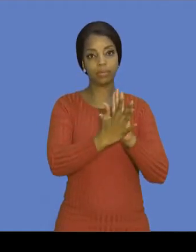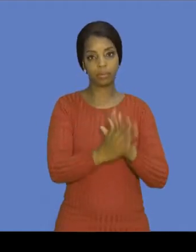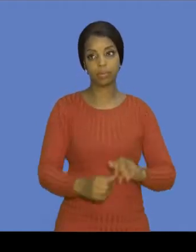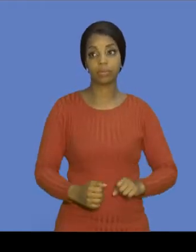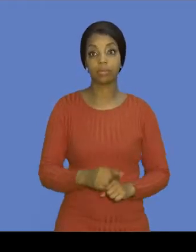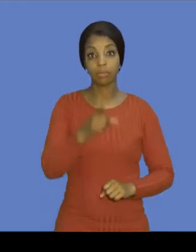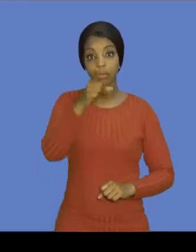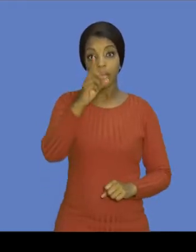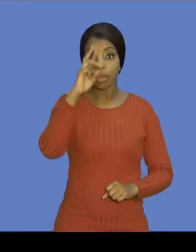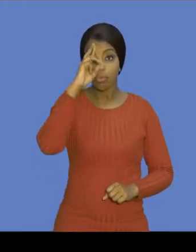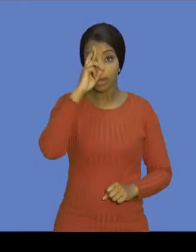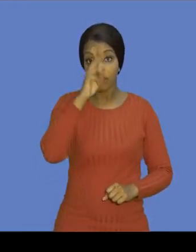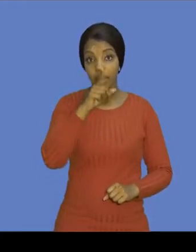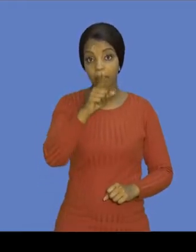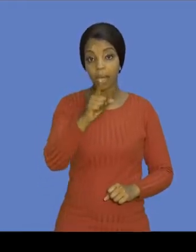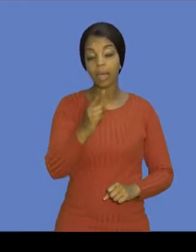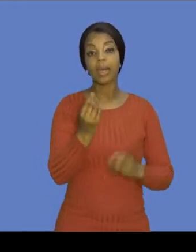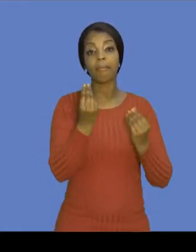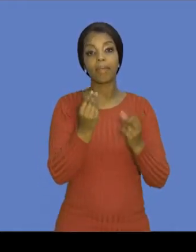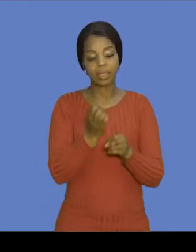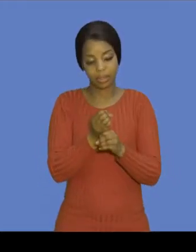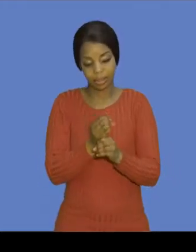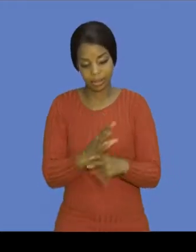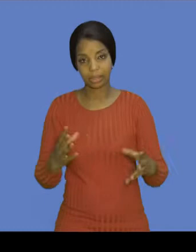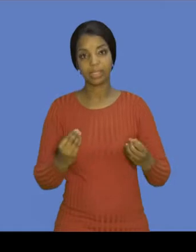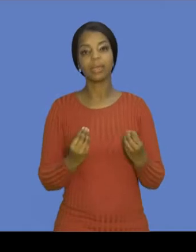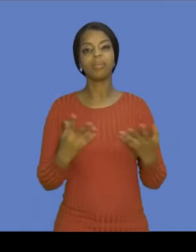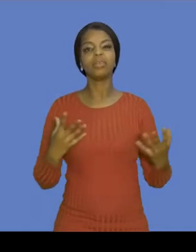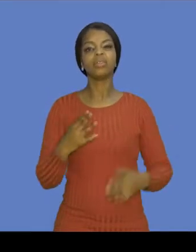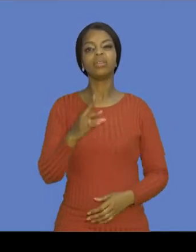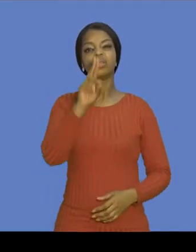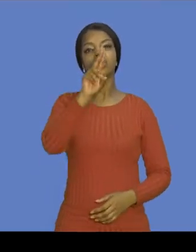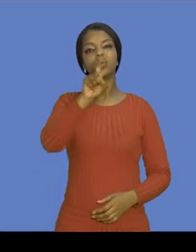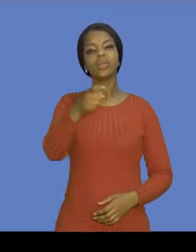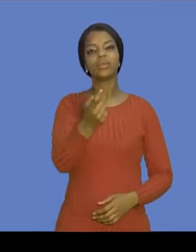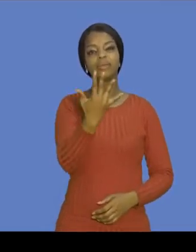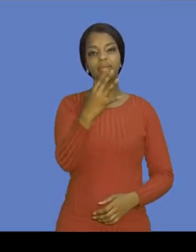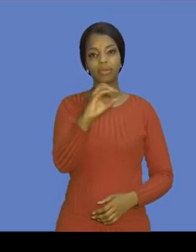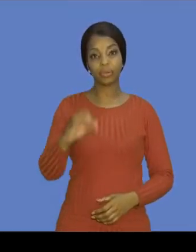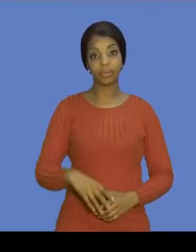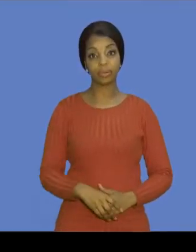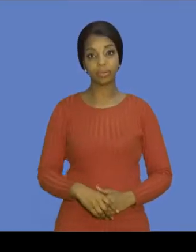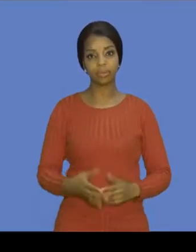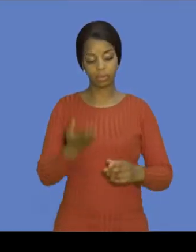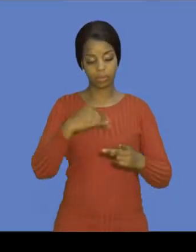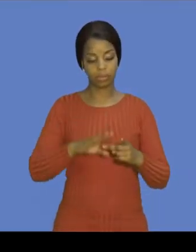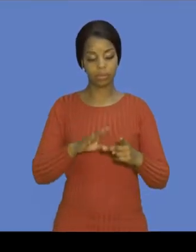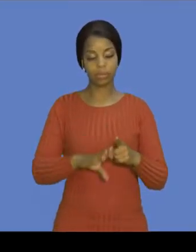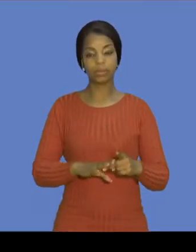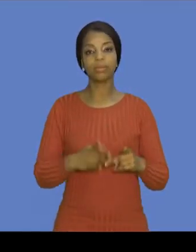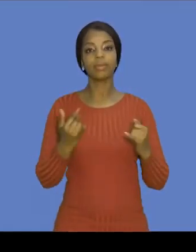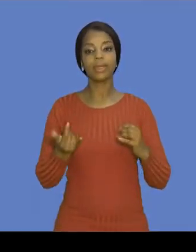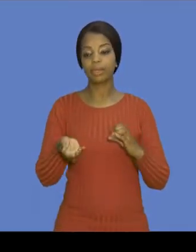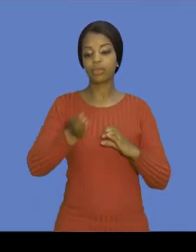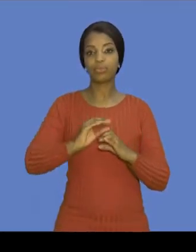our principal amount here was 2,500 rands. And our interest that we're dealing with here